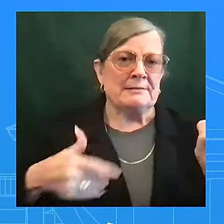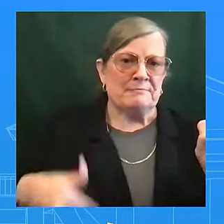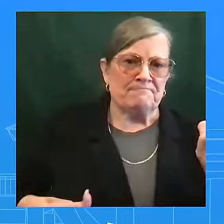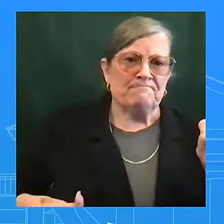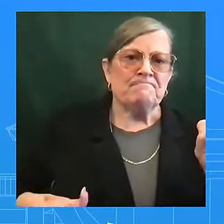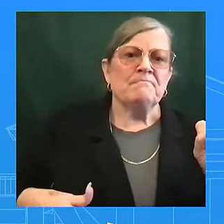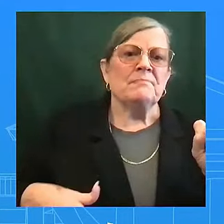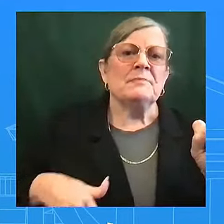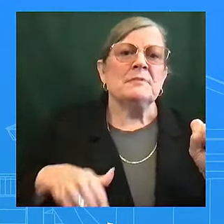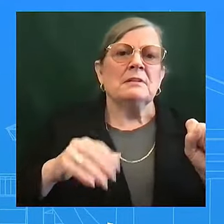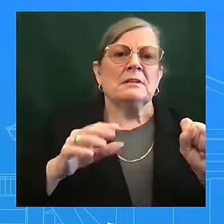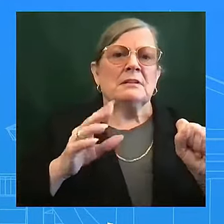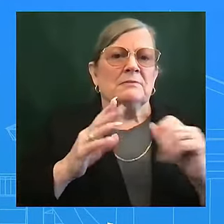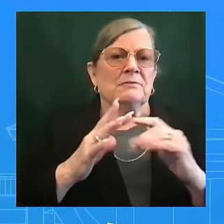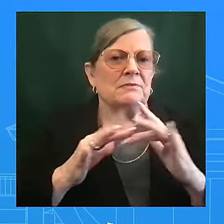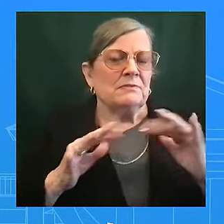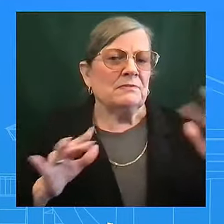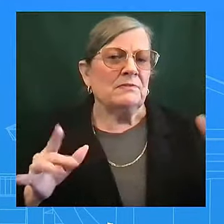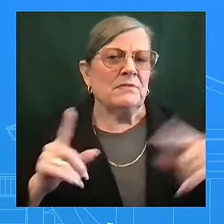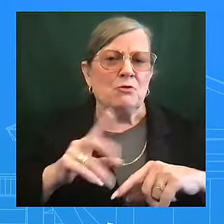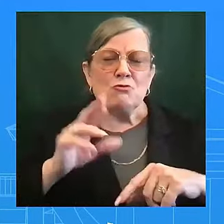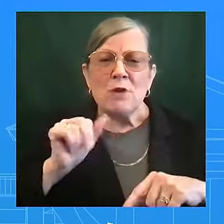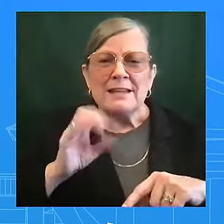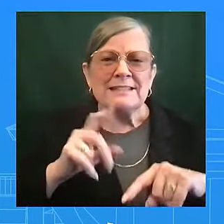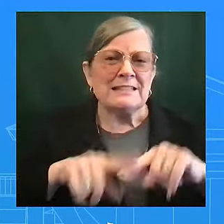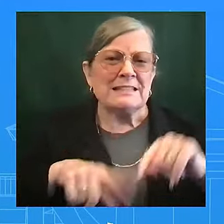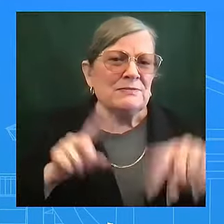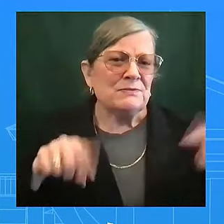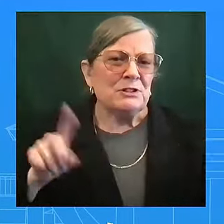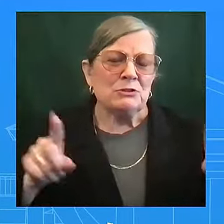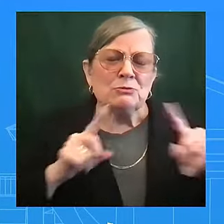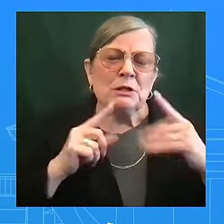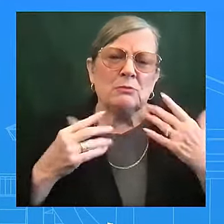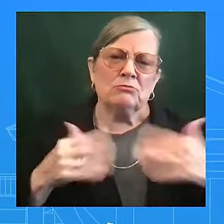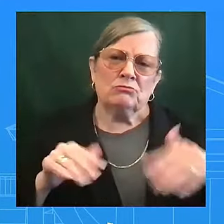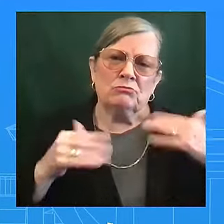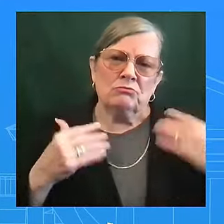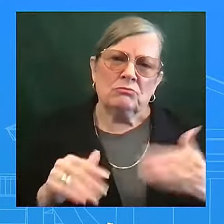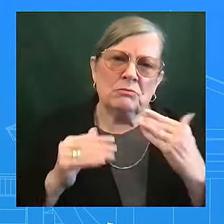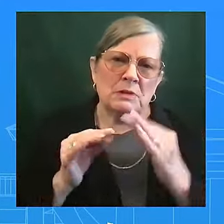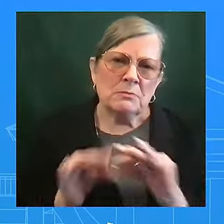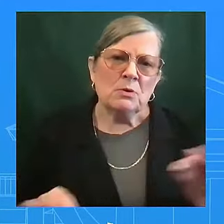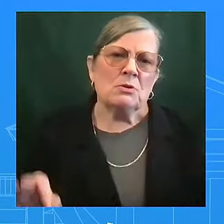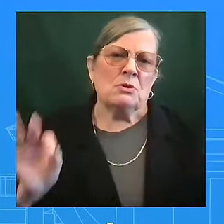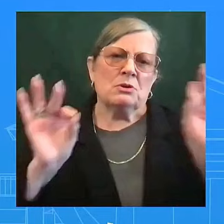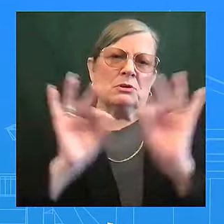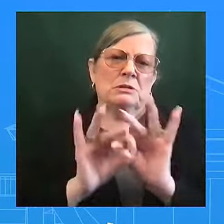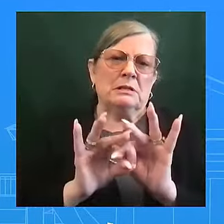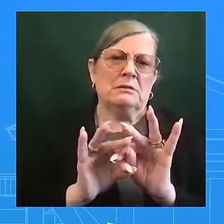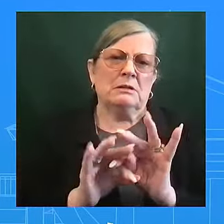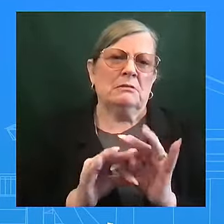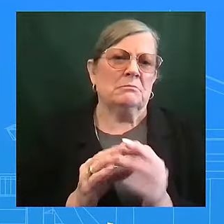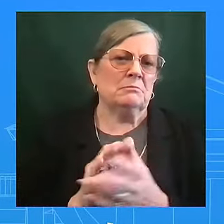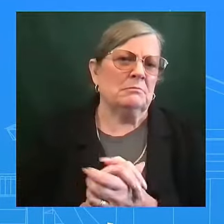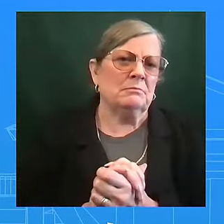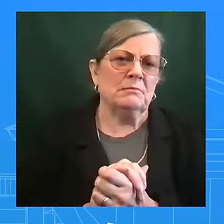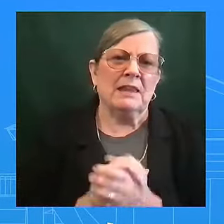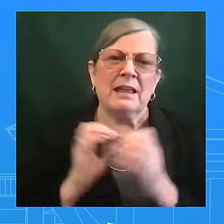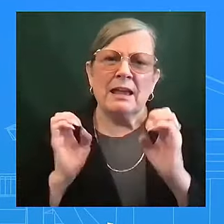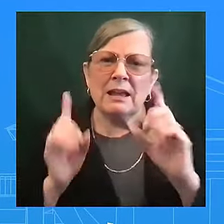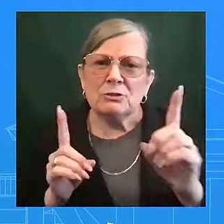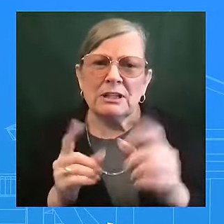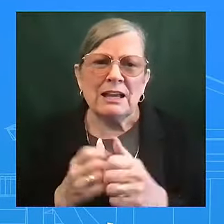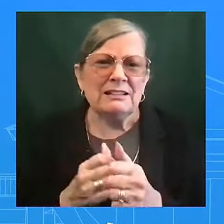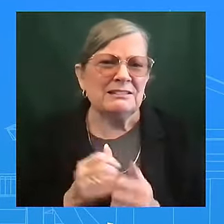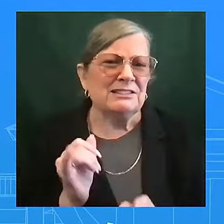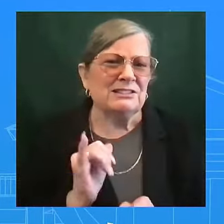in schools, our military, or businesses. It is important, and it is true for our government. Where he has